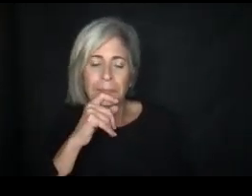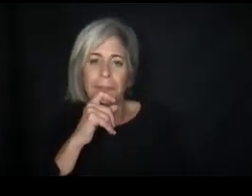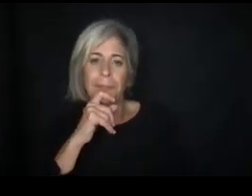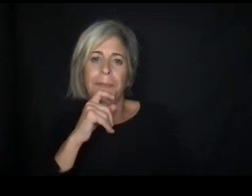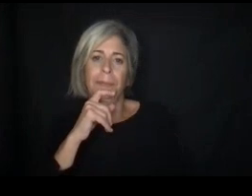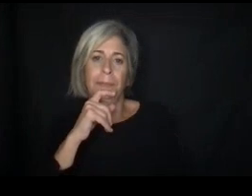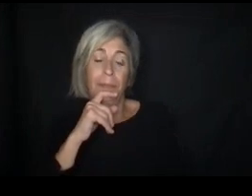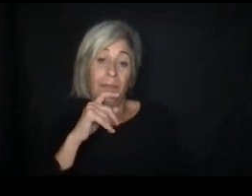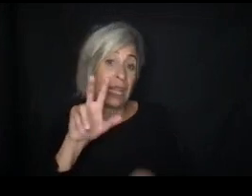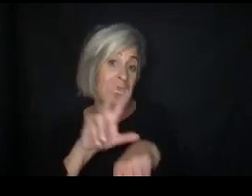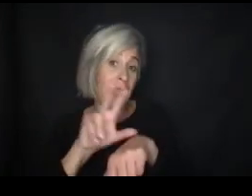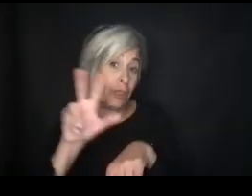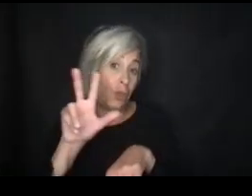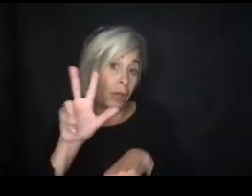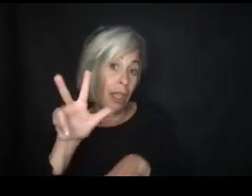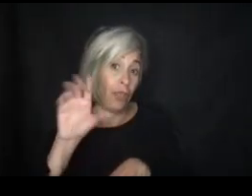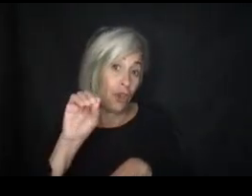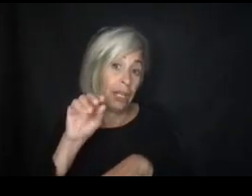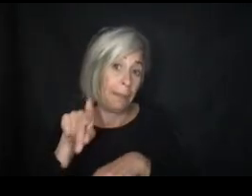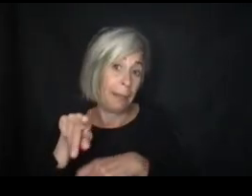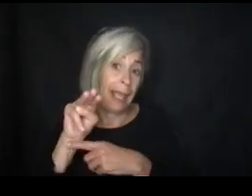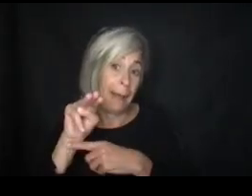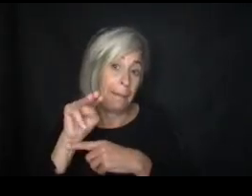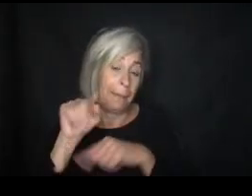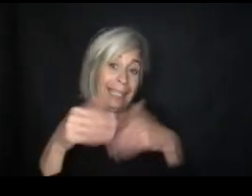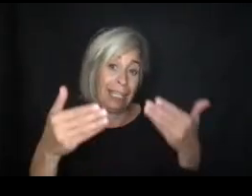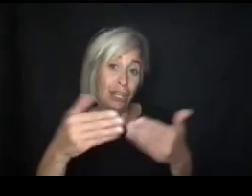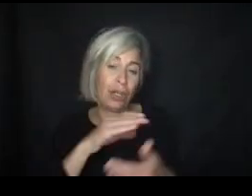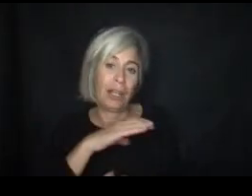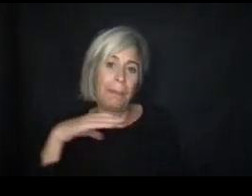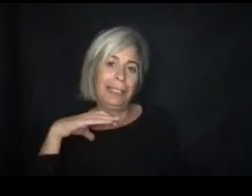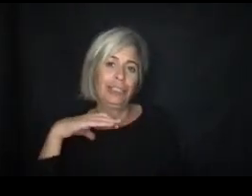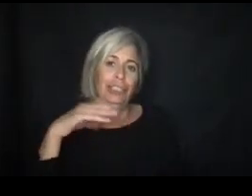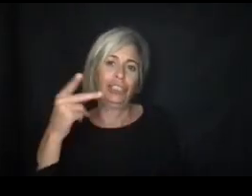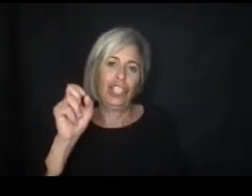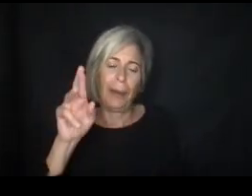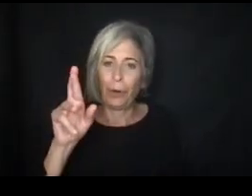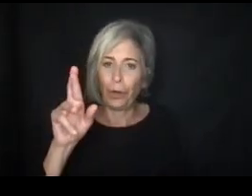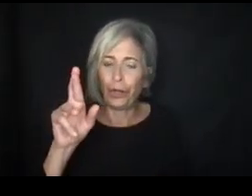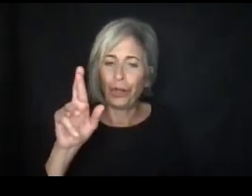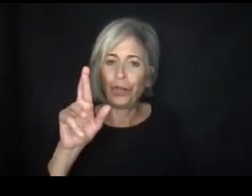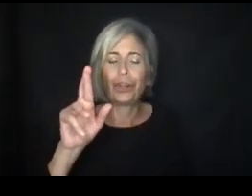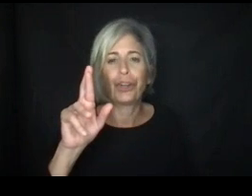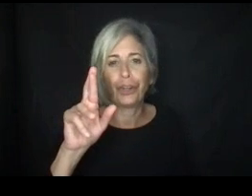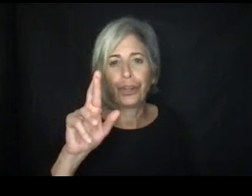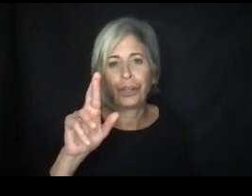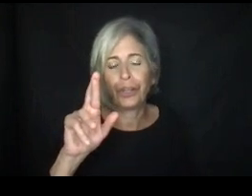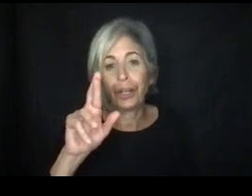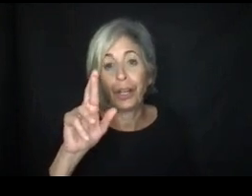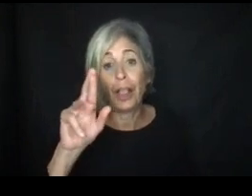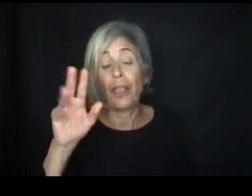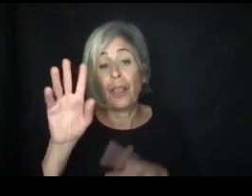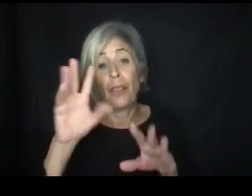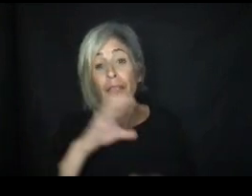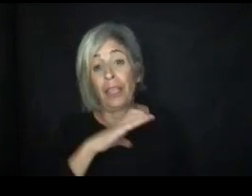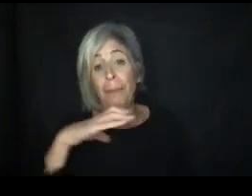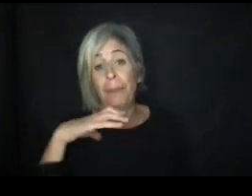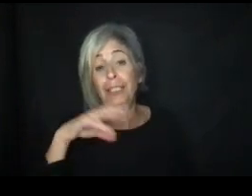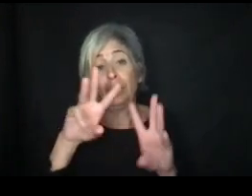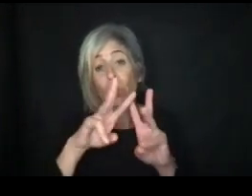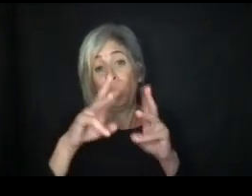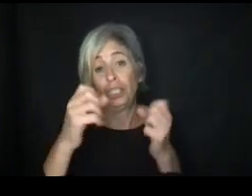at 3:30 p.m. right here in the commission chamber. So again, the commission workshop will